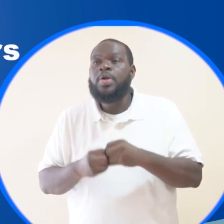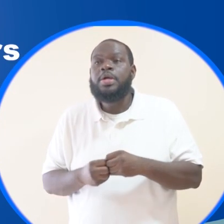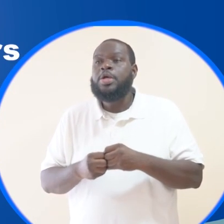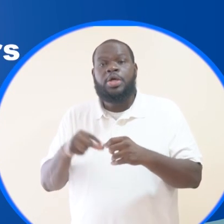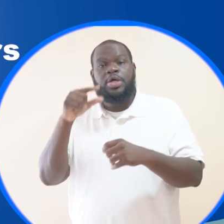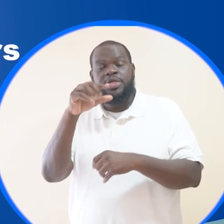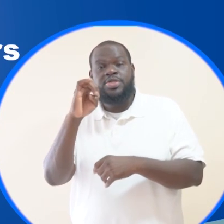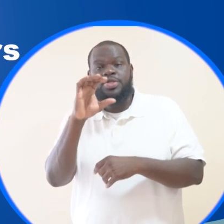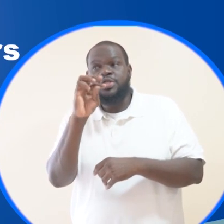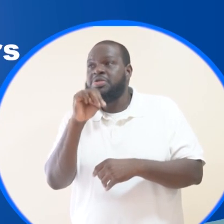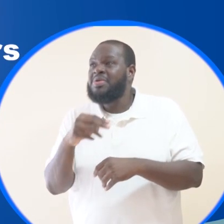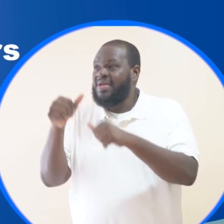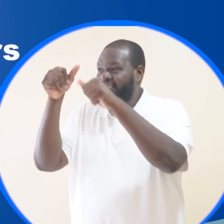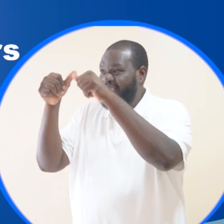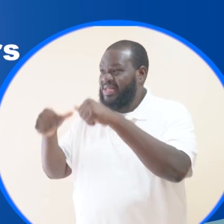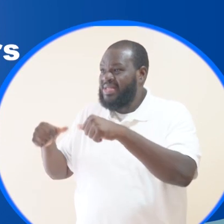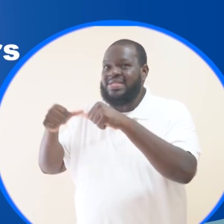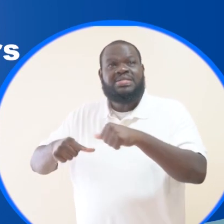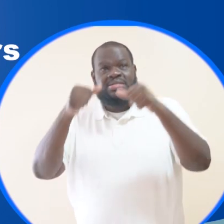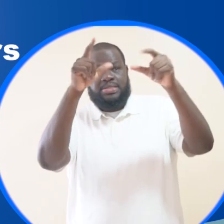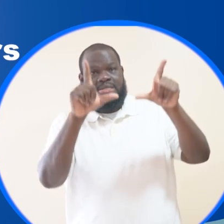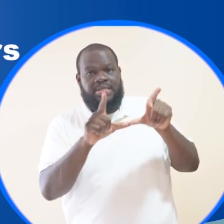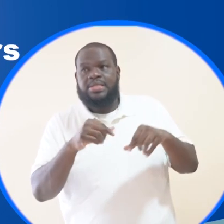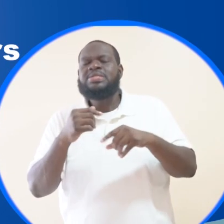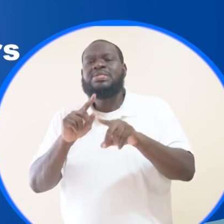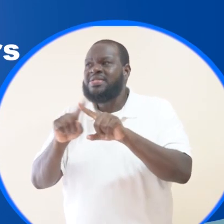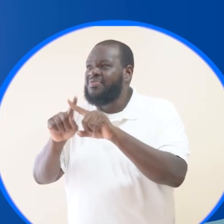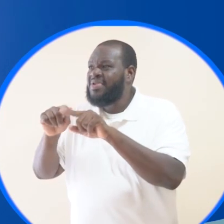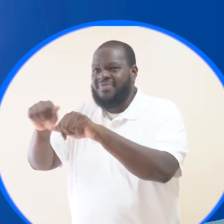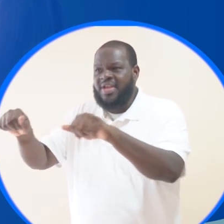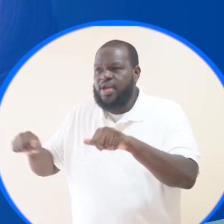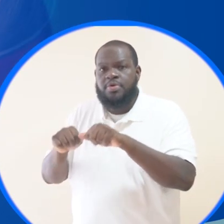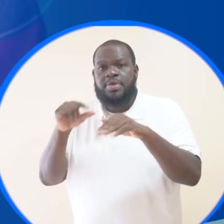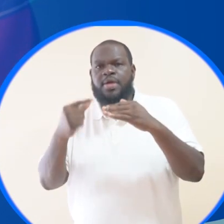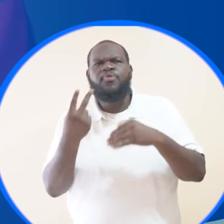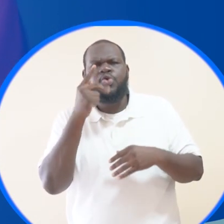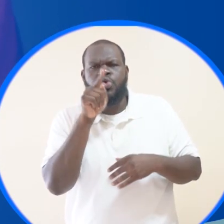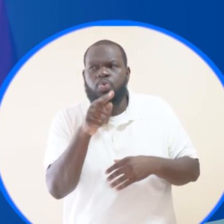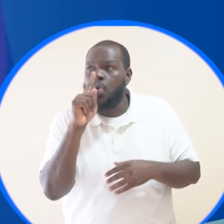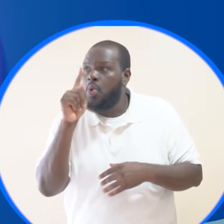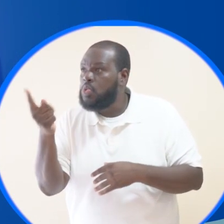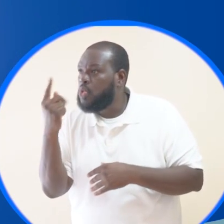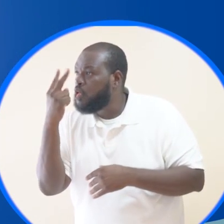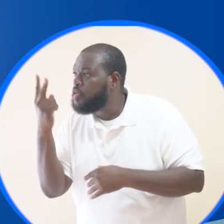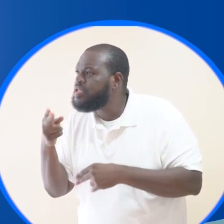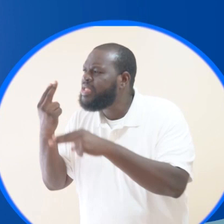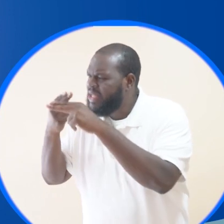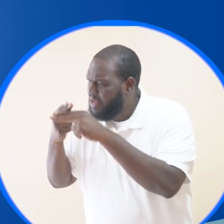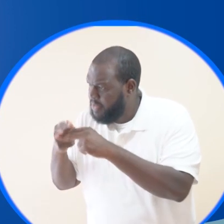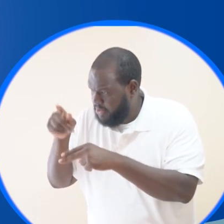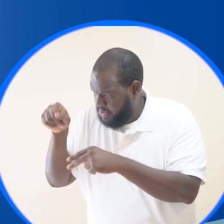the Preliminary List of Electors PLE in all of the registration divisions across Guyana for you to check if you are listed and, if so,